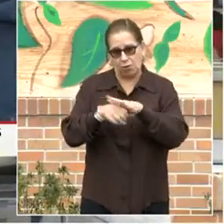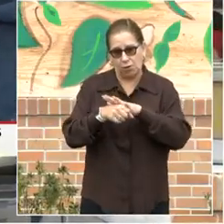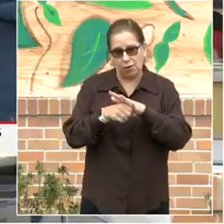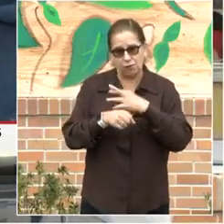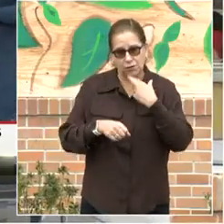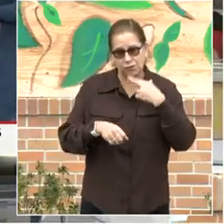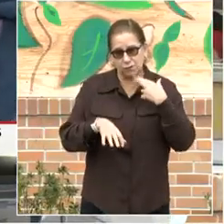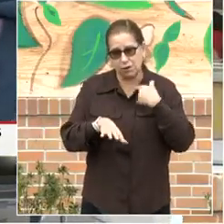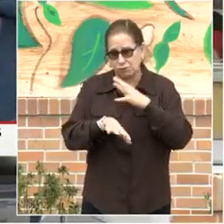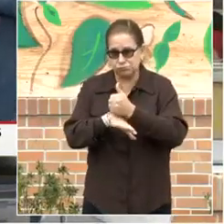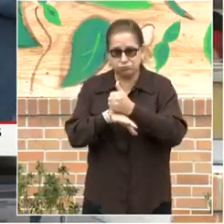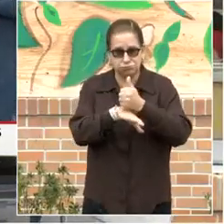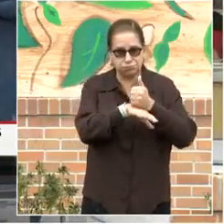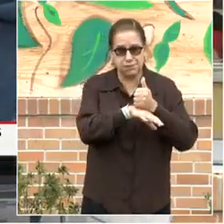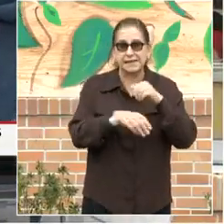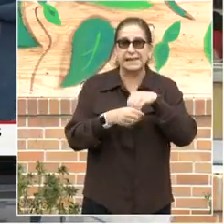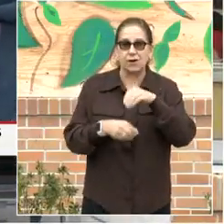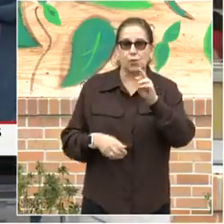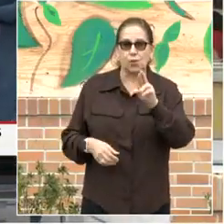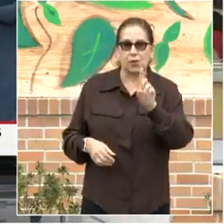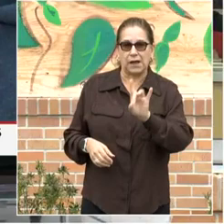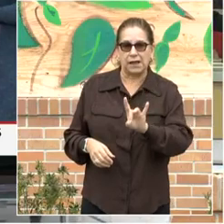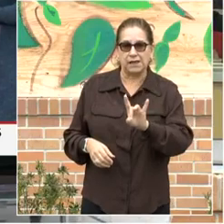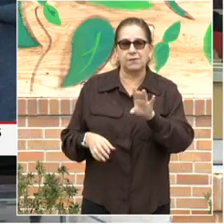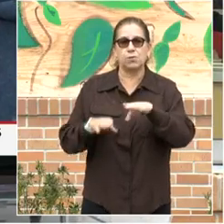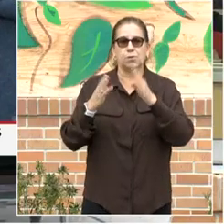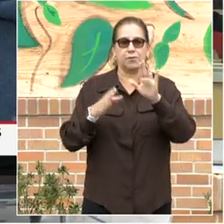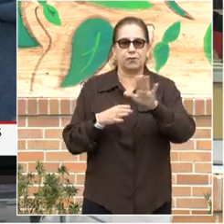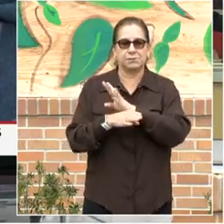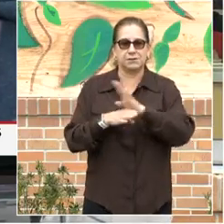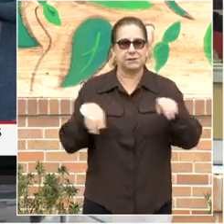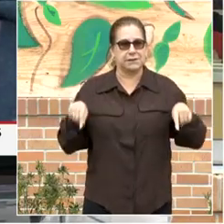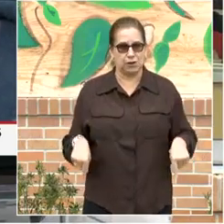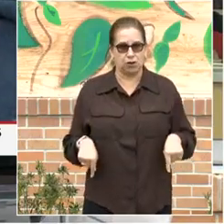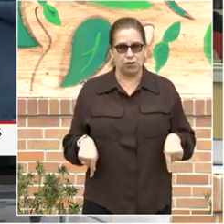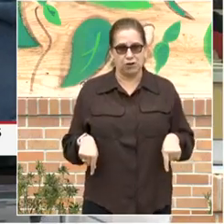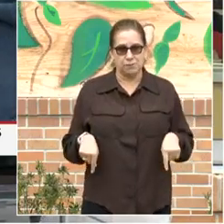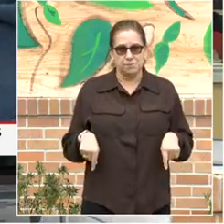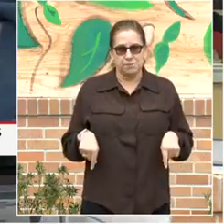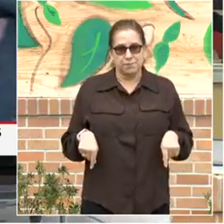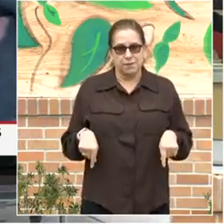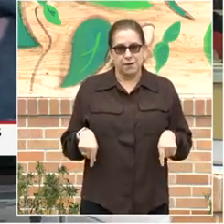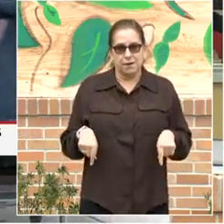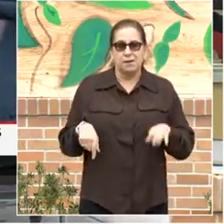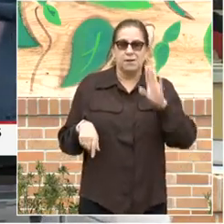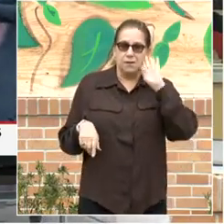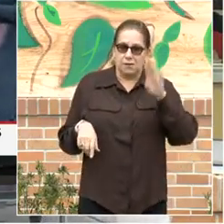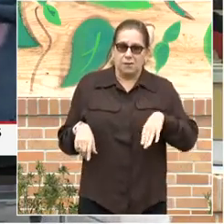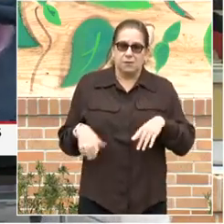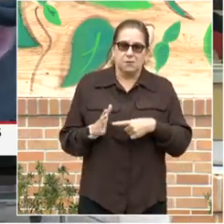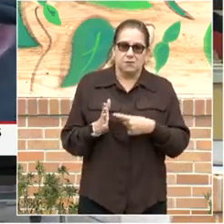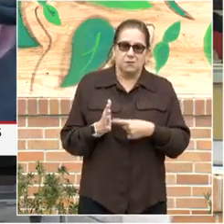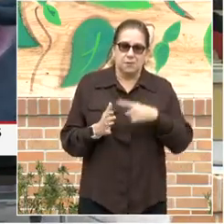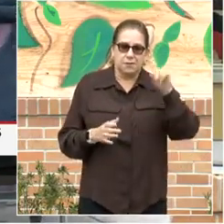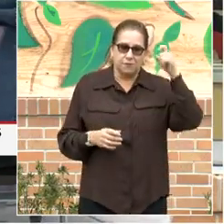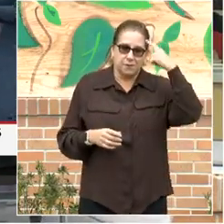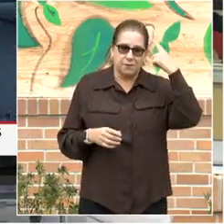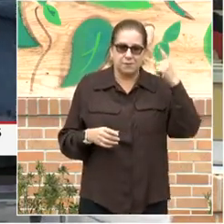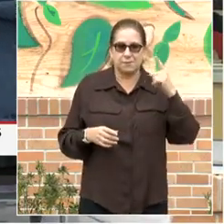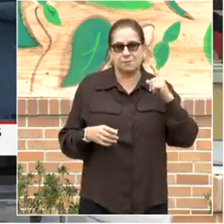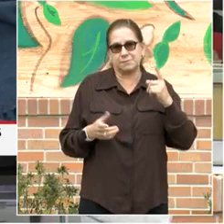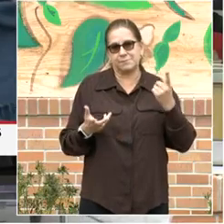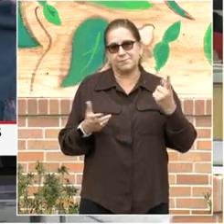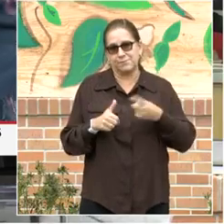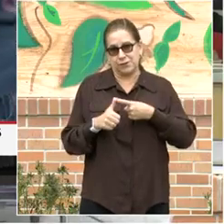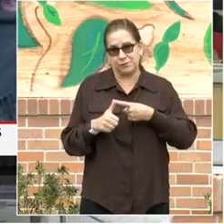to Ward 8 to open their businesses. We know that sometimes the government has to be first.